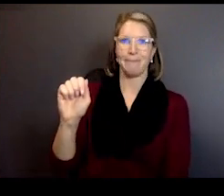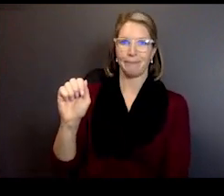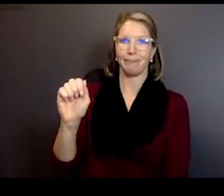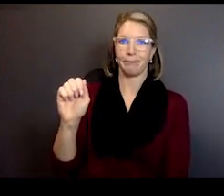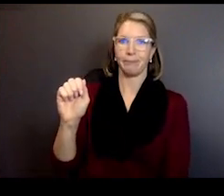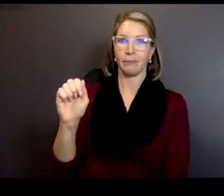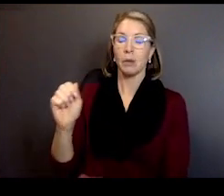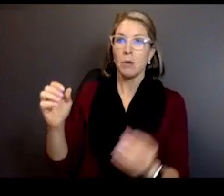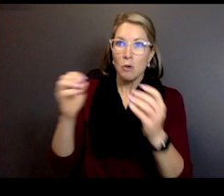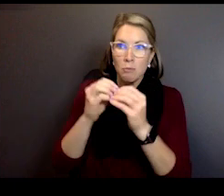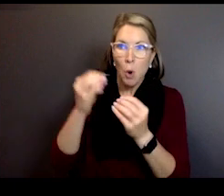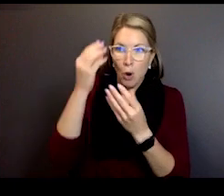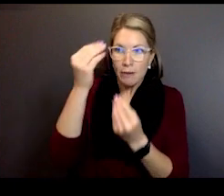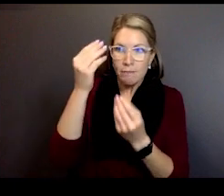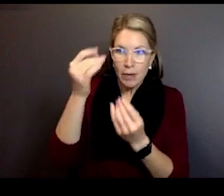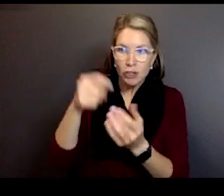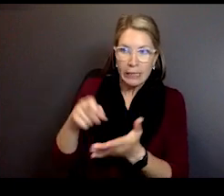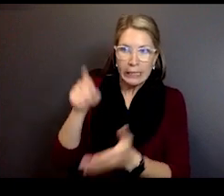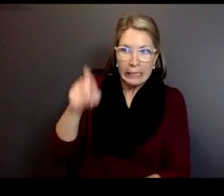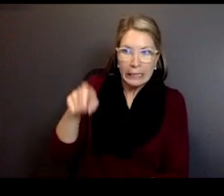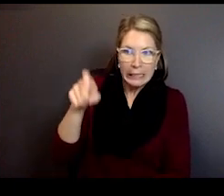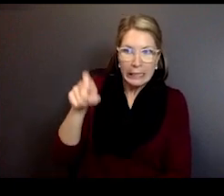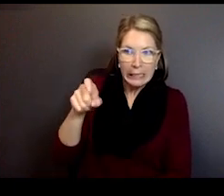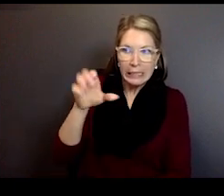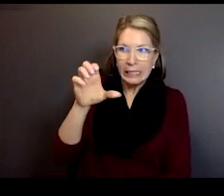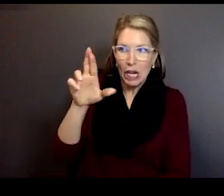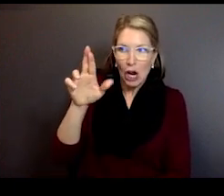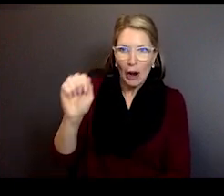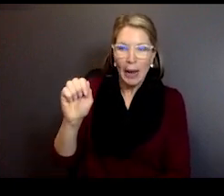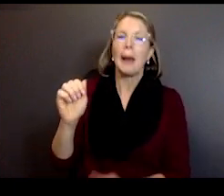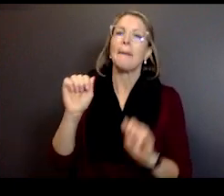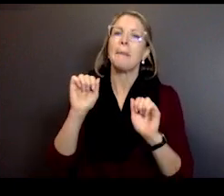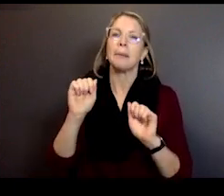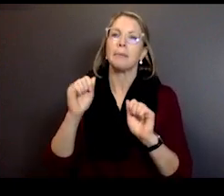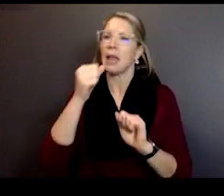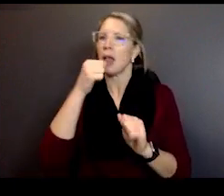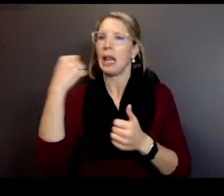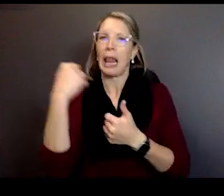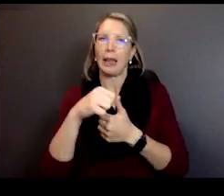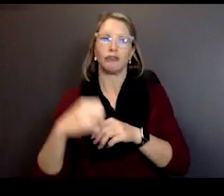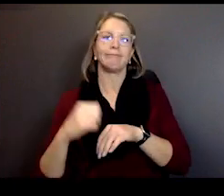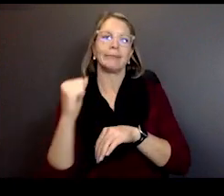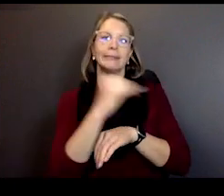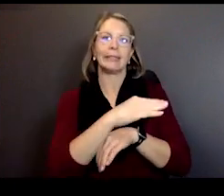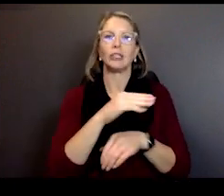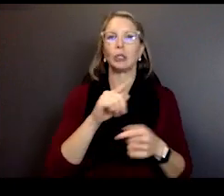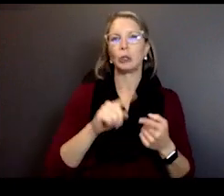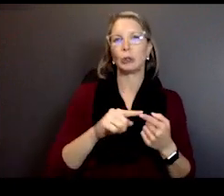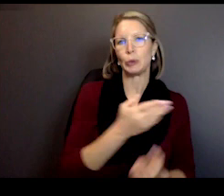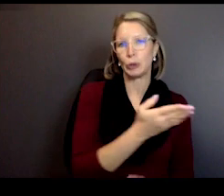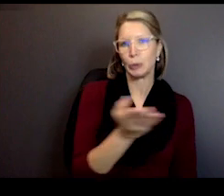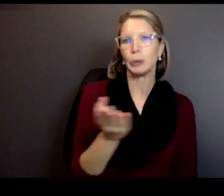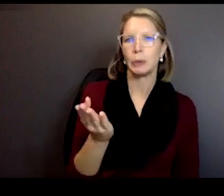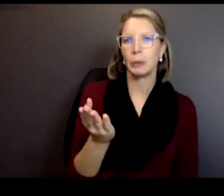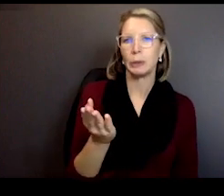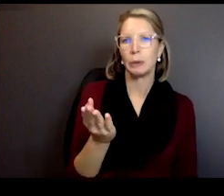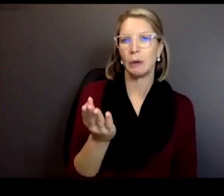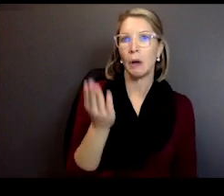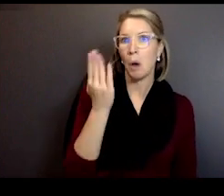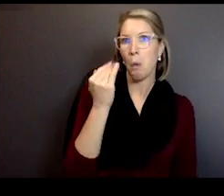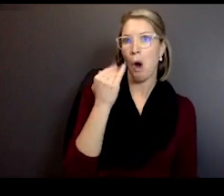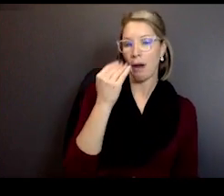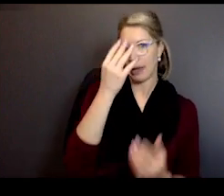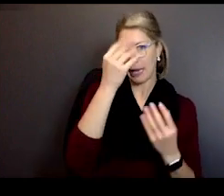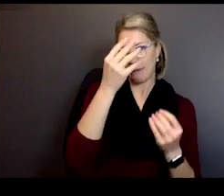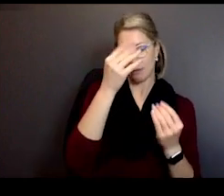If further information is required, the CRA may send a clarification letter to you. If this is the situation, the